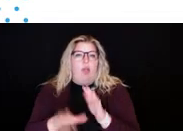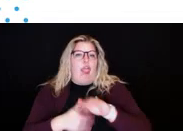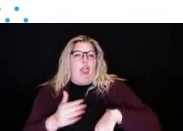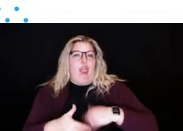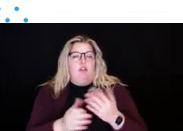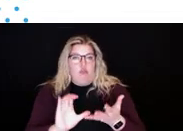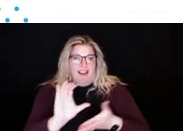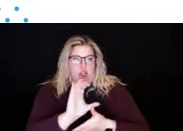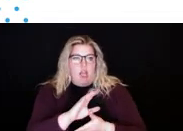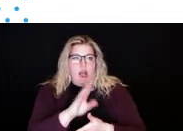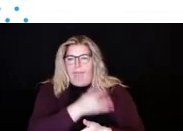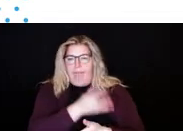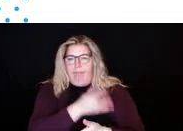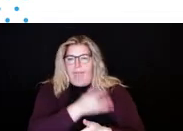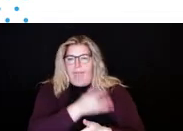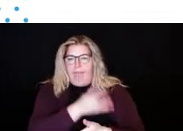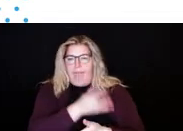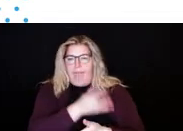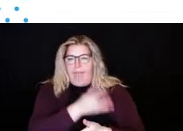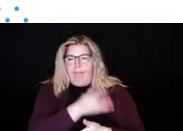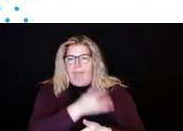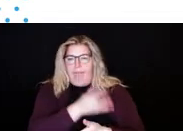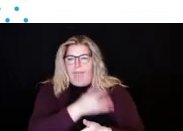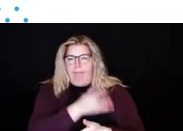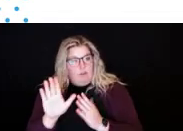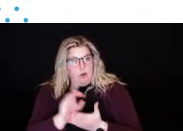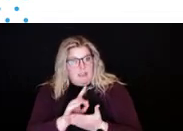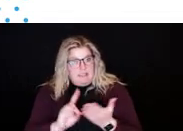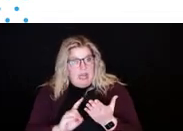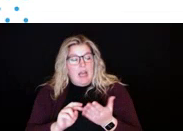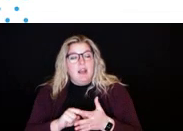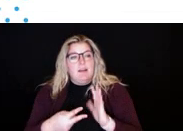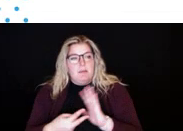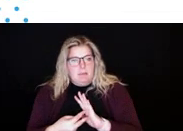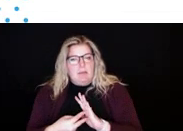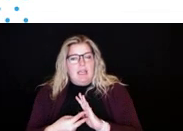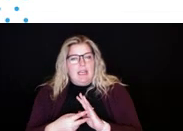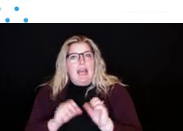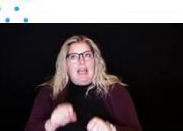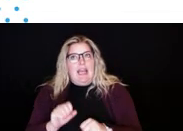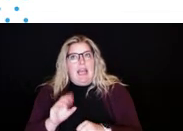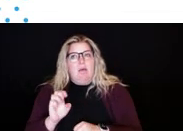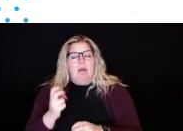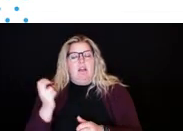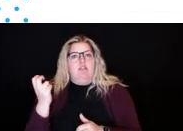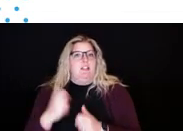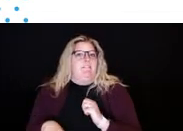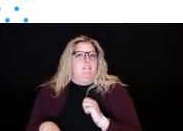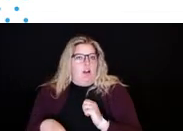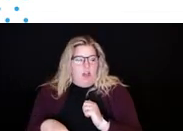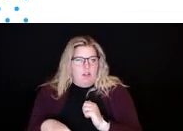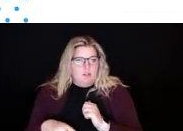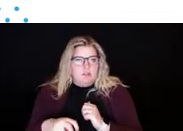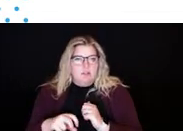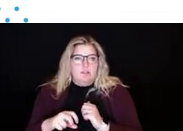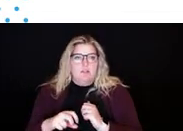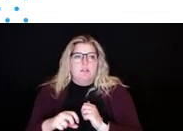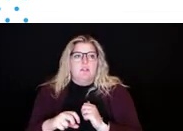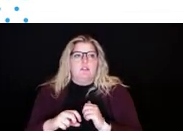criteria early on in the design of your experience, it can be very, very difficult to address